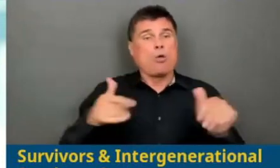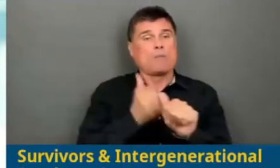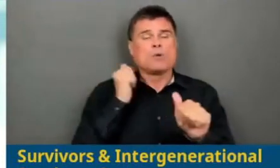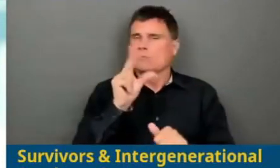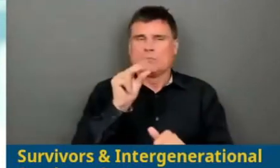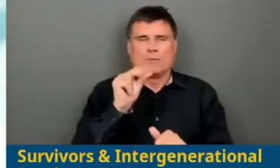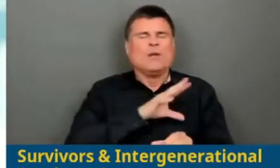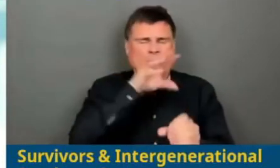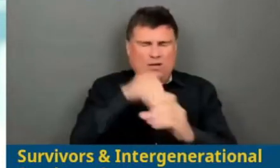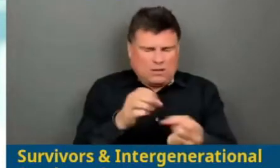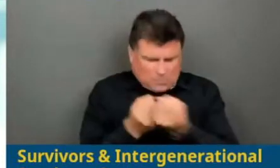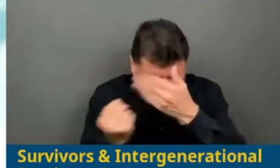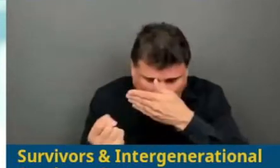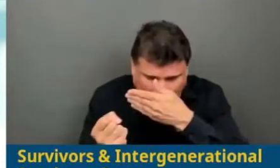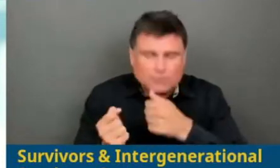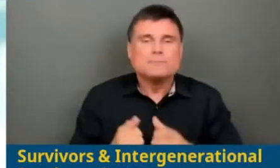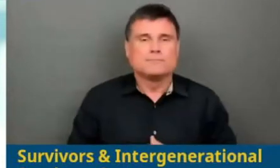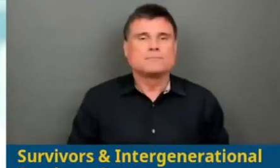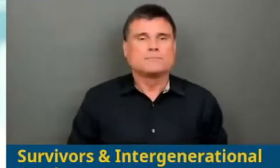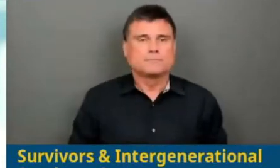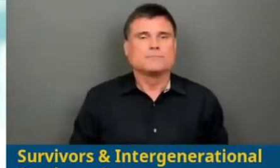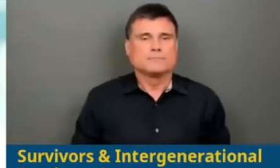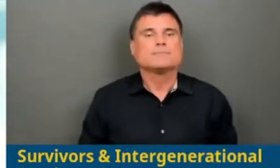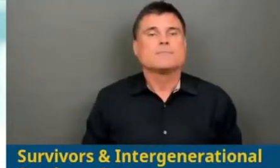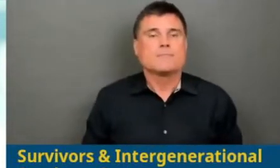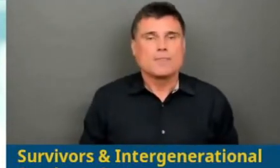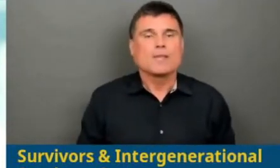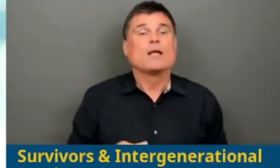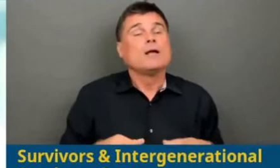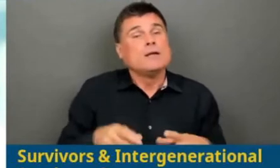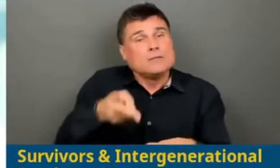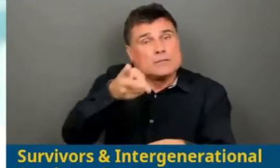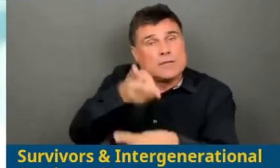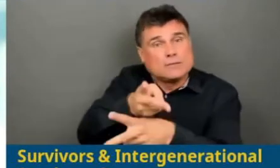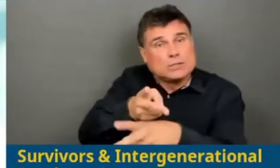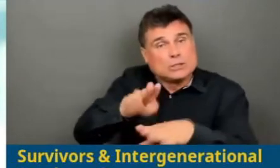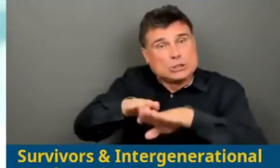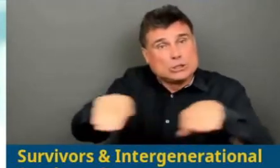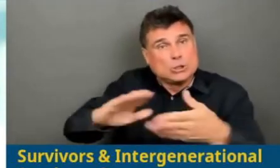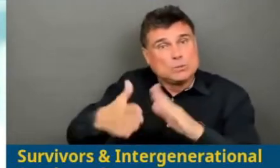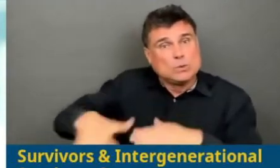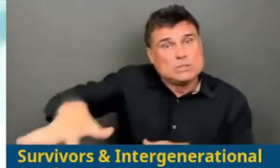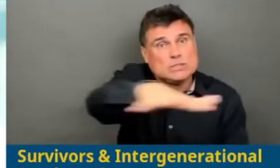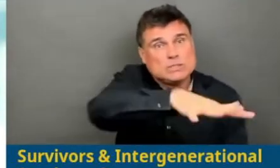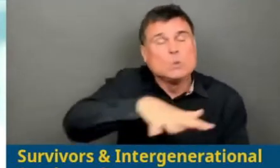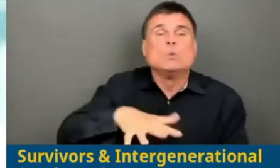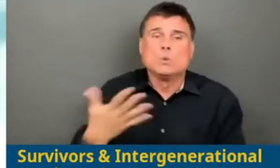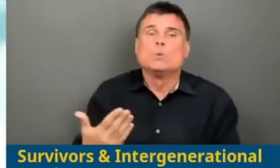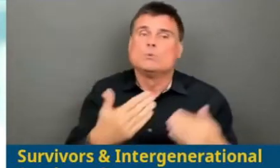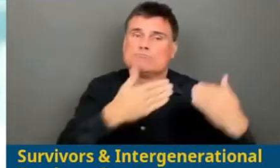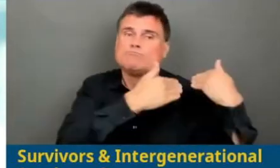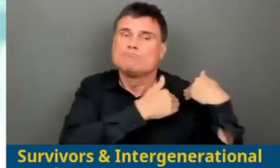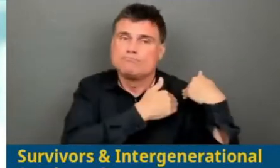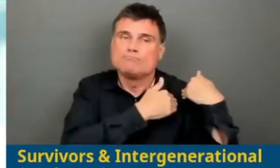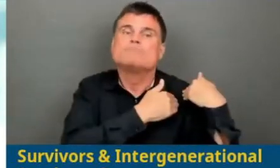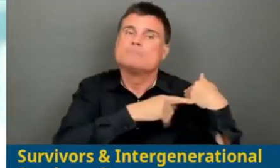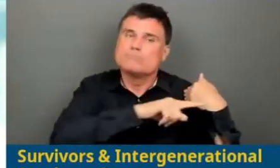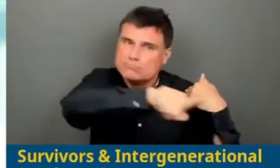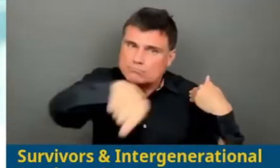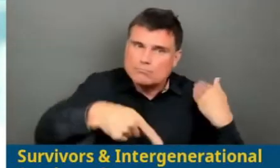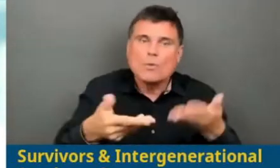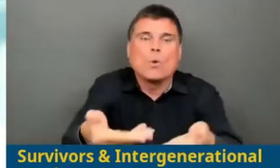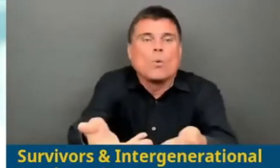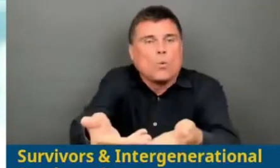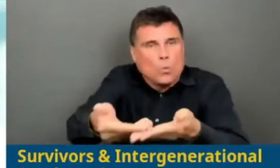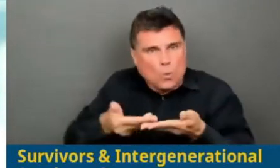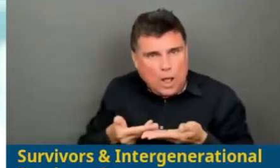Caretaker communities are carrying the weight of this work, and I know they will welcome your support. When Charlene